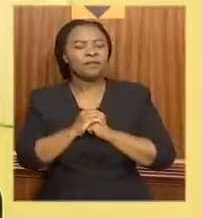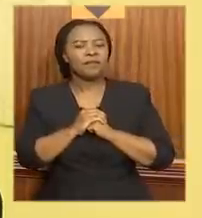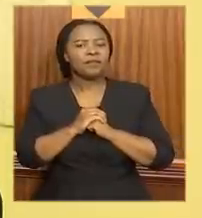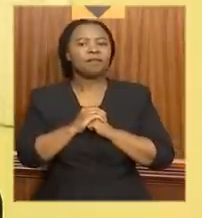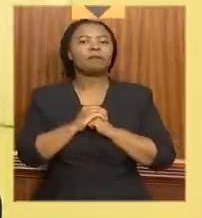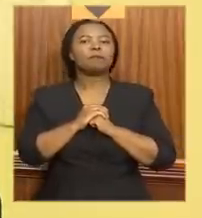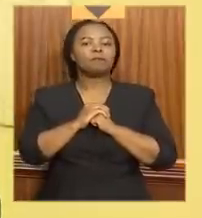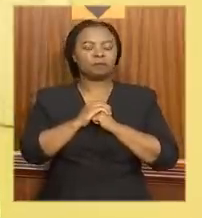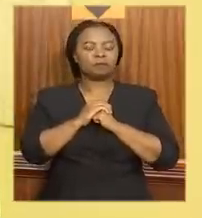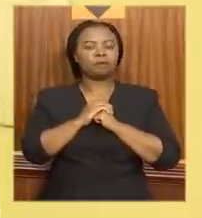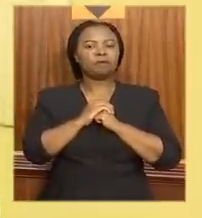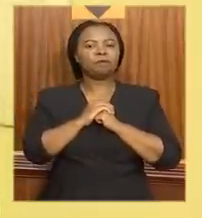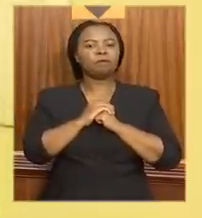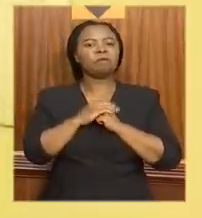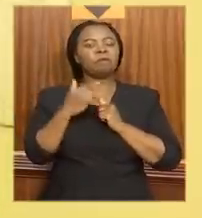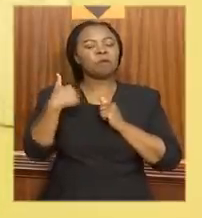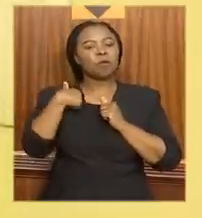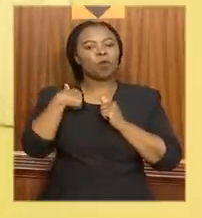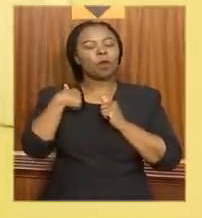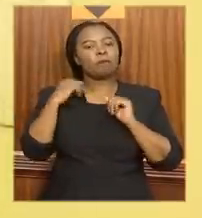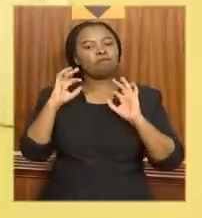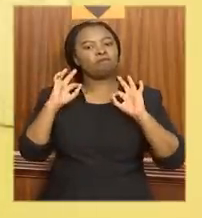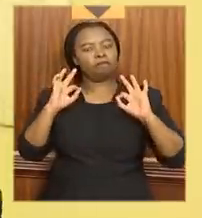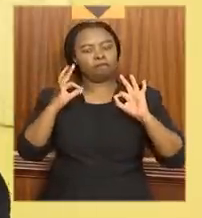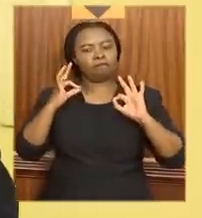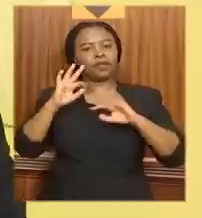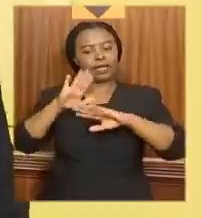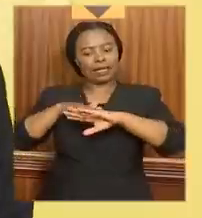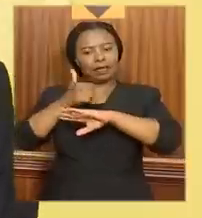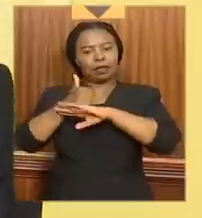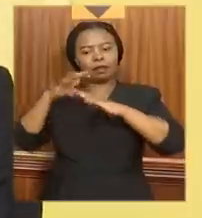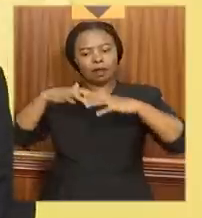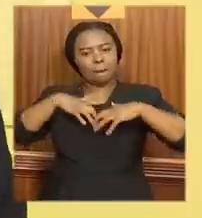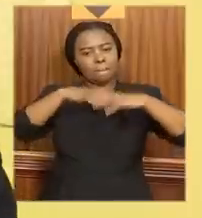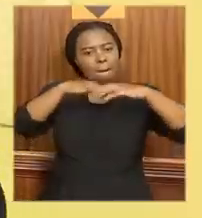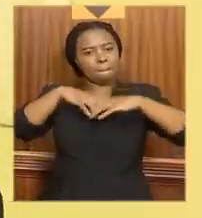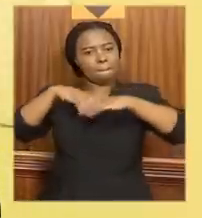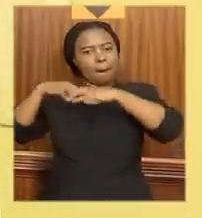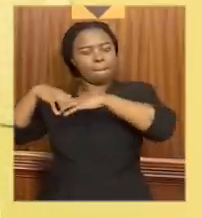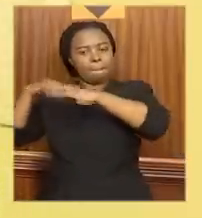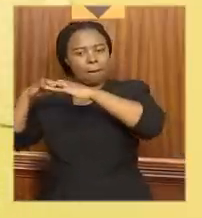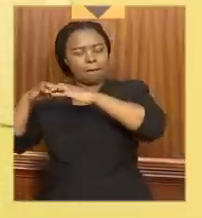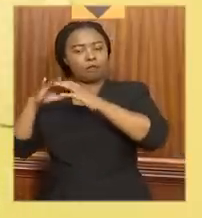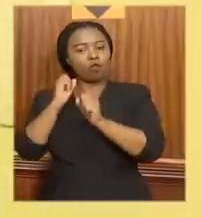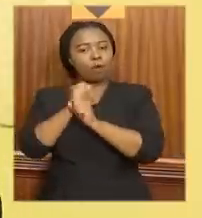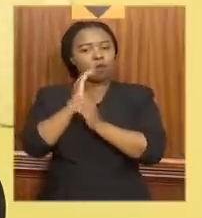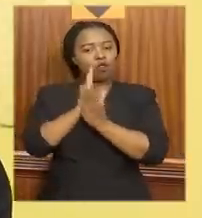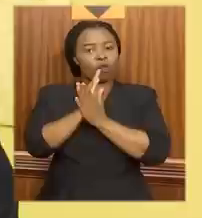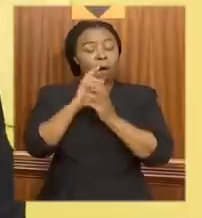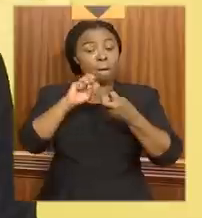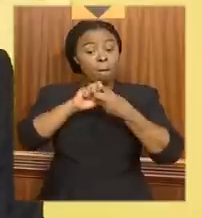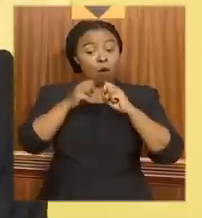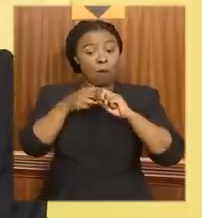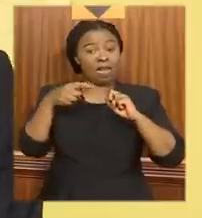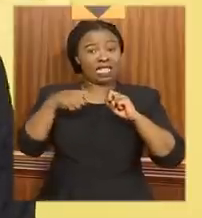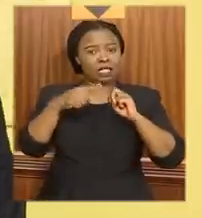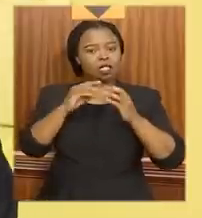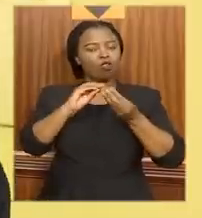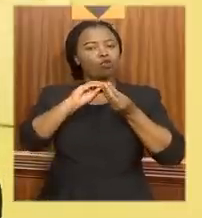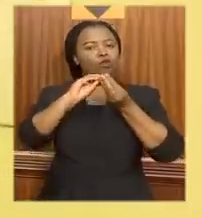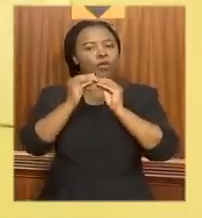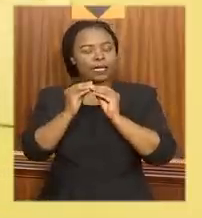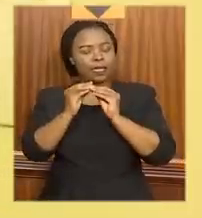We have therefore developed a set of actions to respond to this crisis.